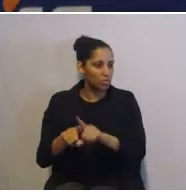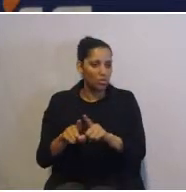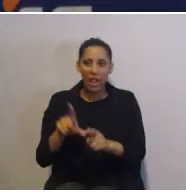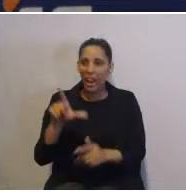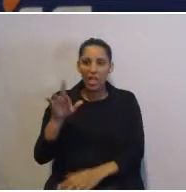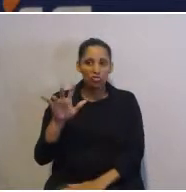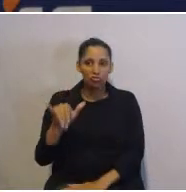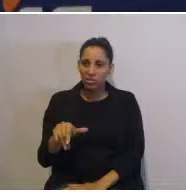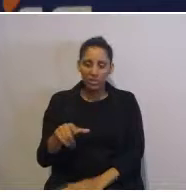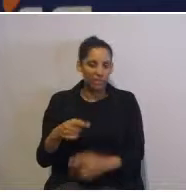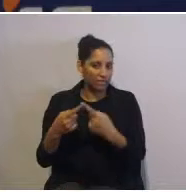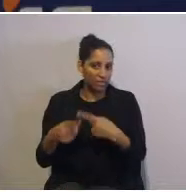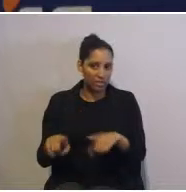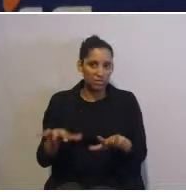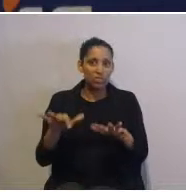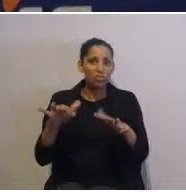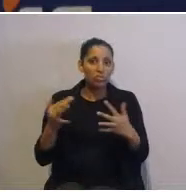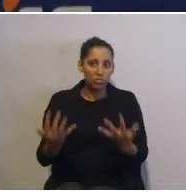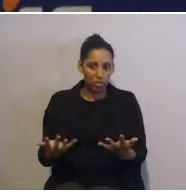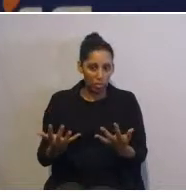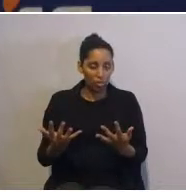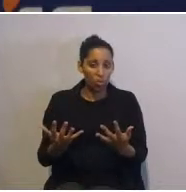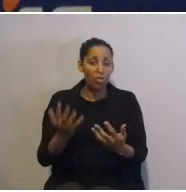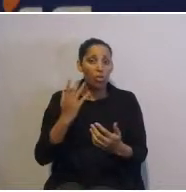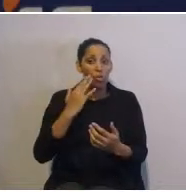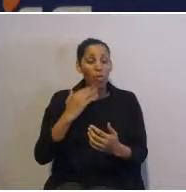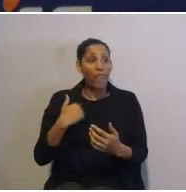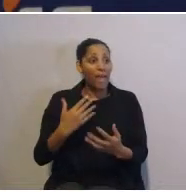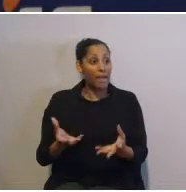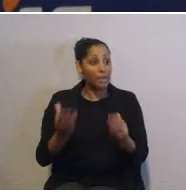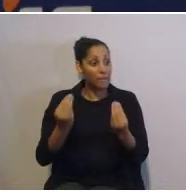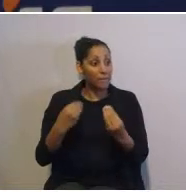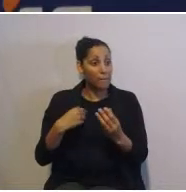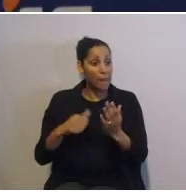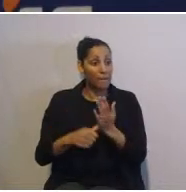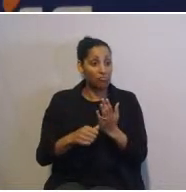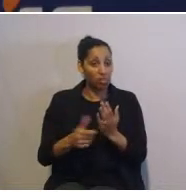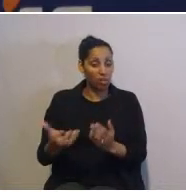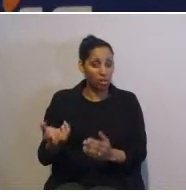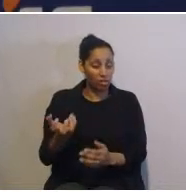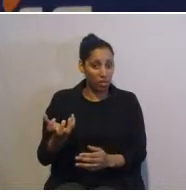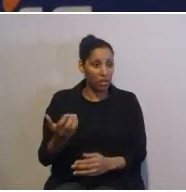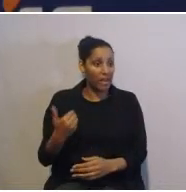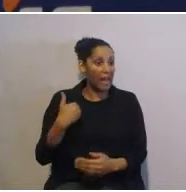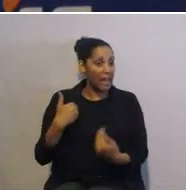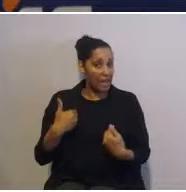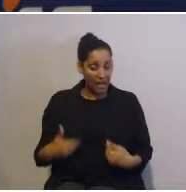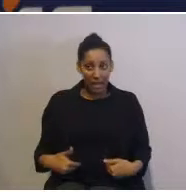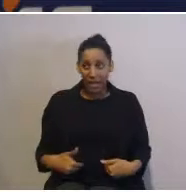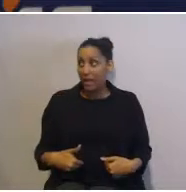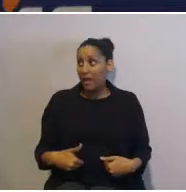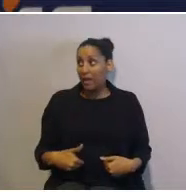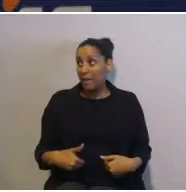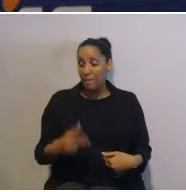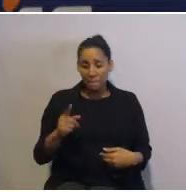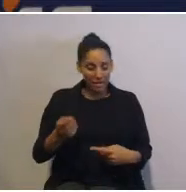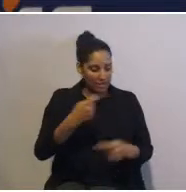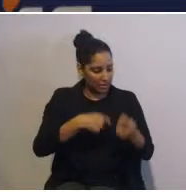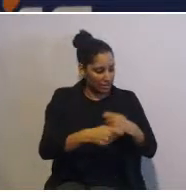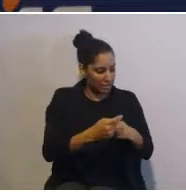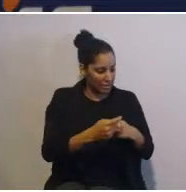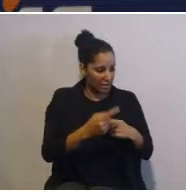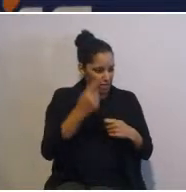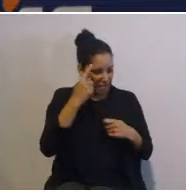luxury. So when I get my little pension, I must turn the funds around and tell